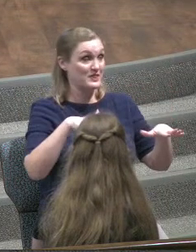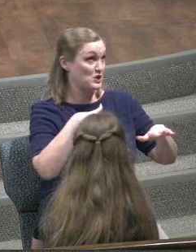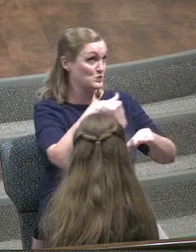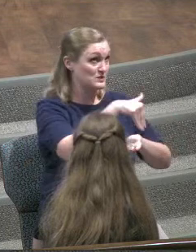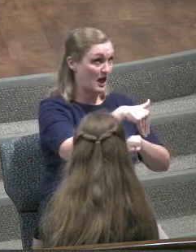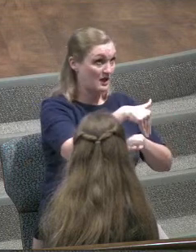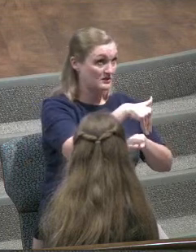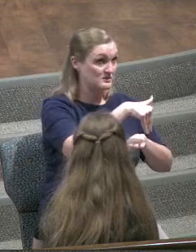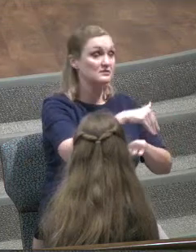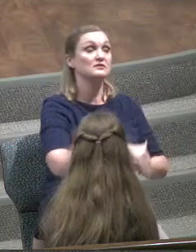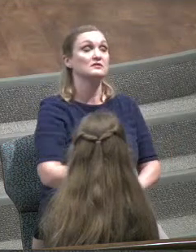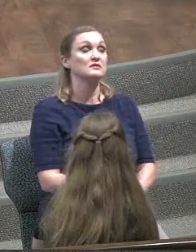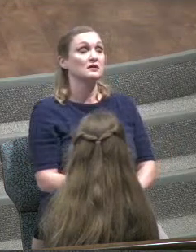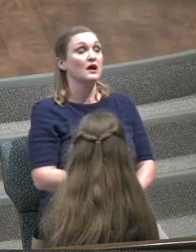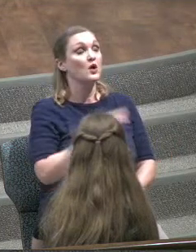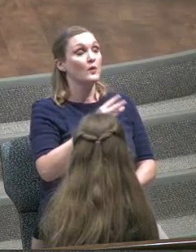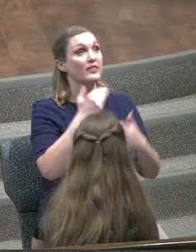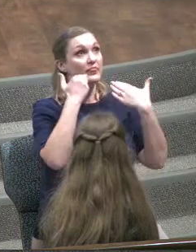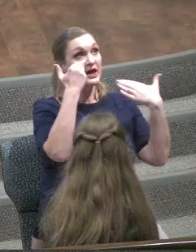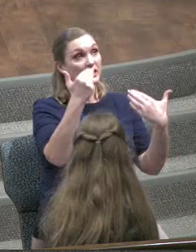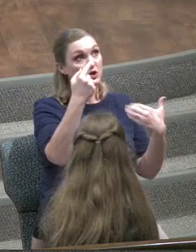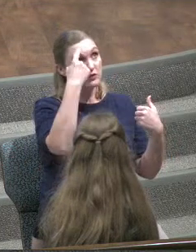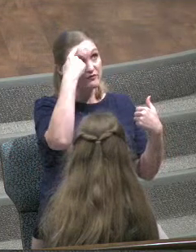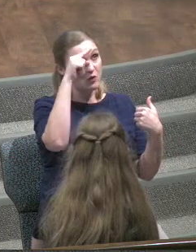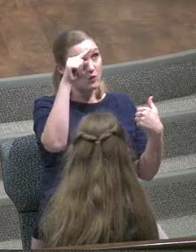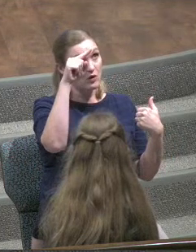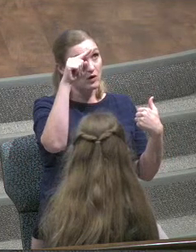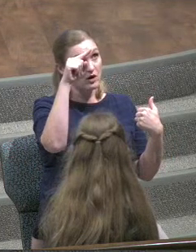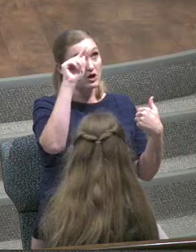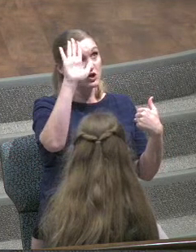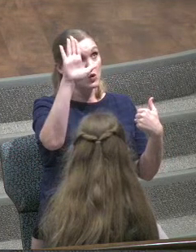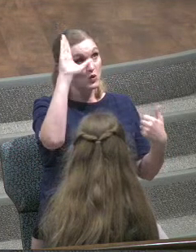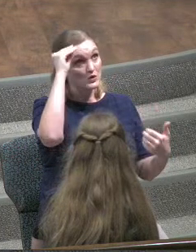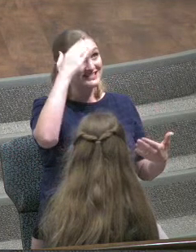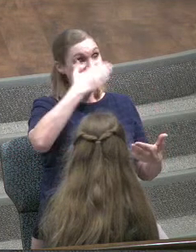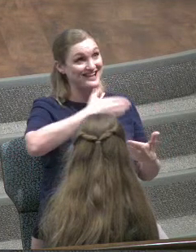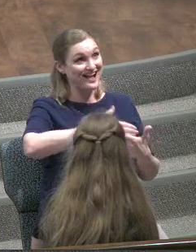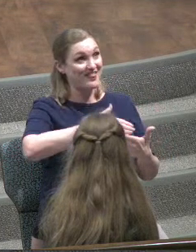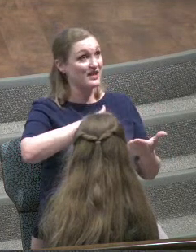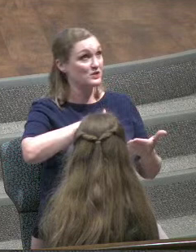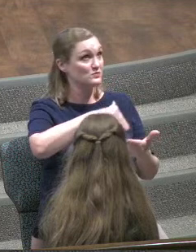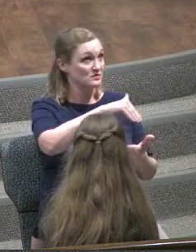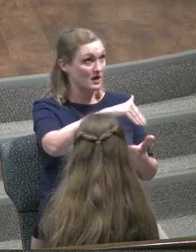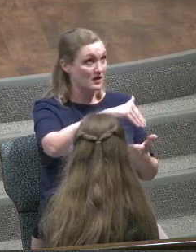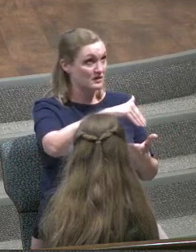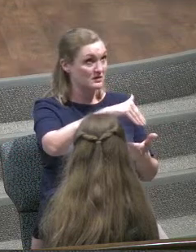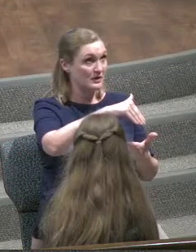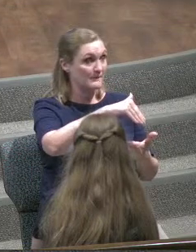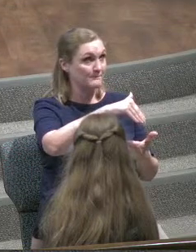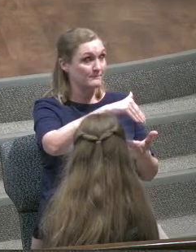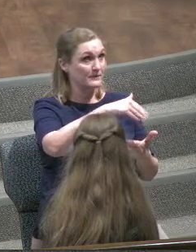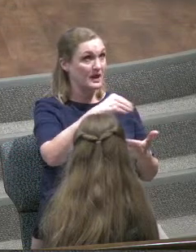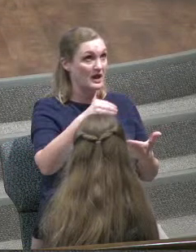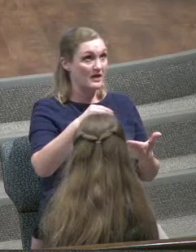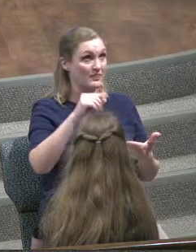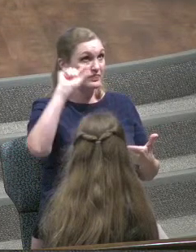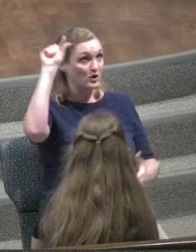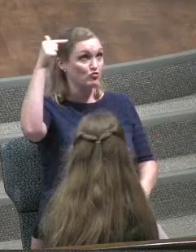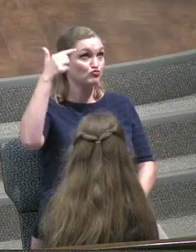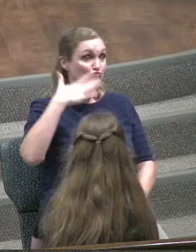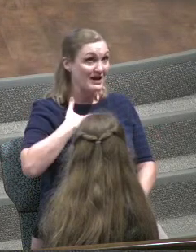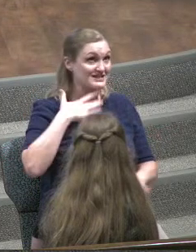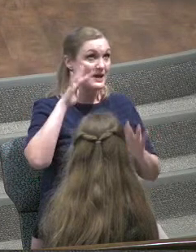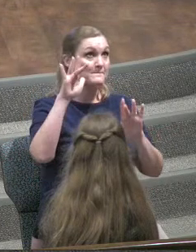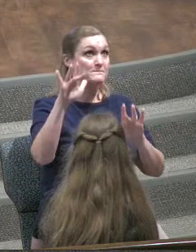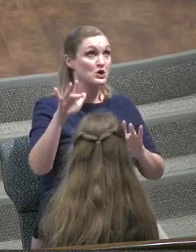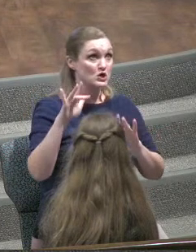us. We're thankful for your Son that you sent for us, Father, and the grace and mercy you